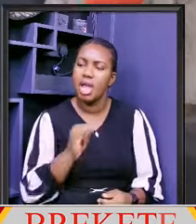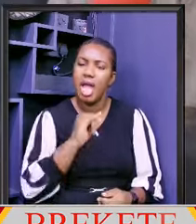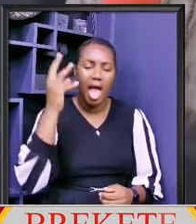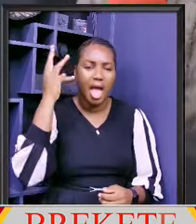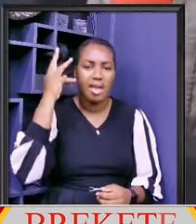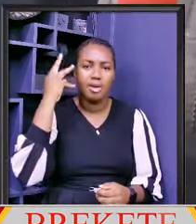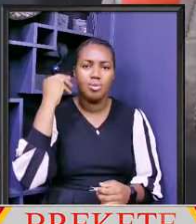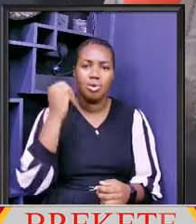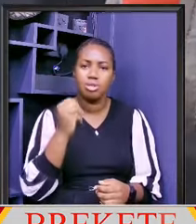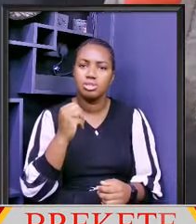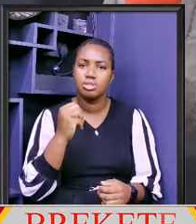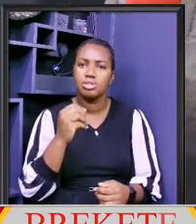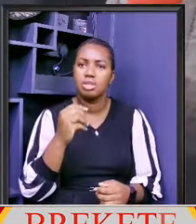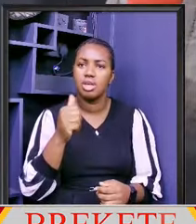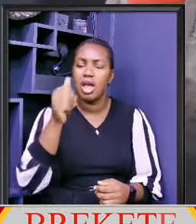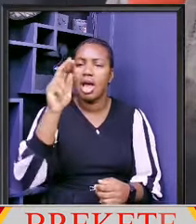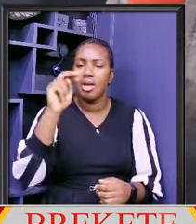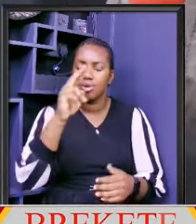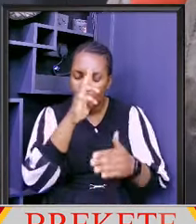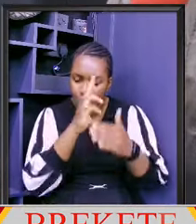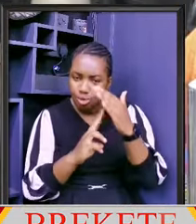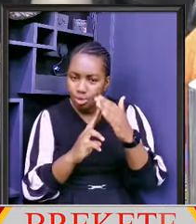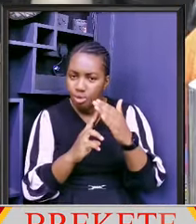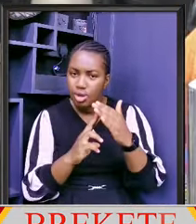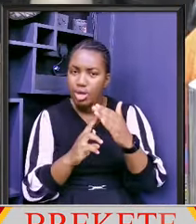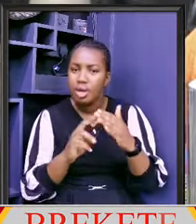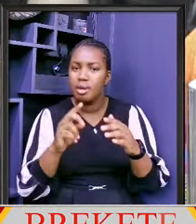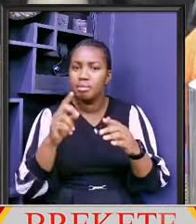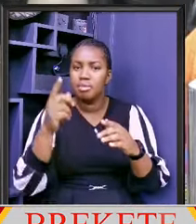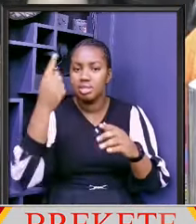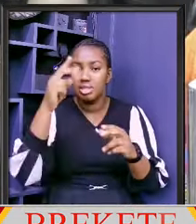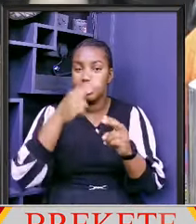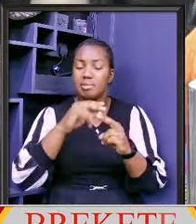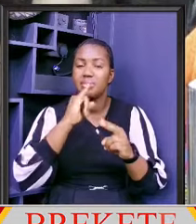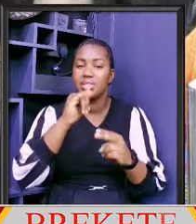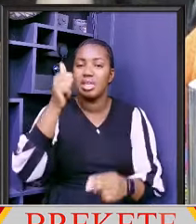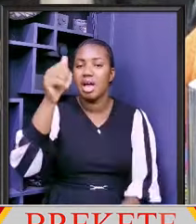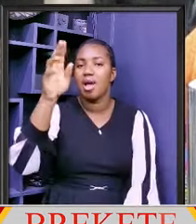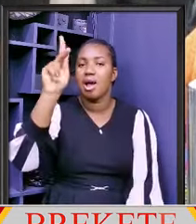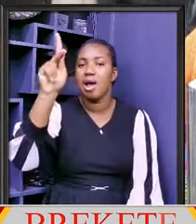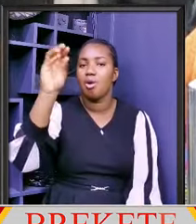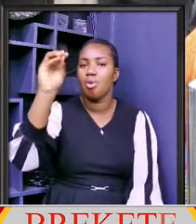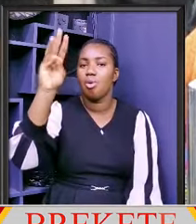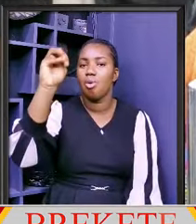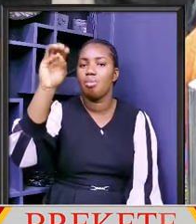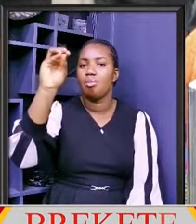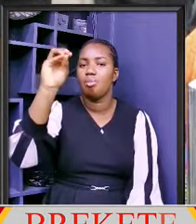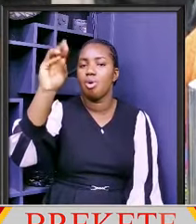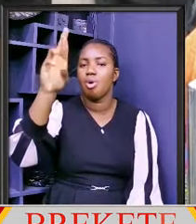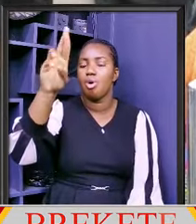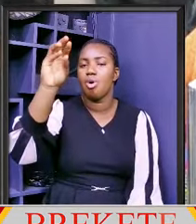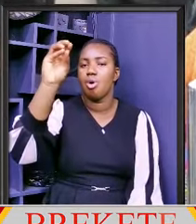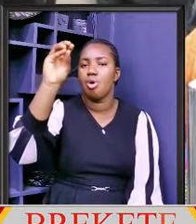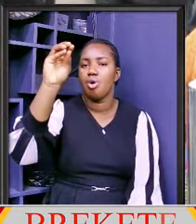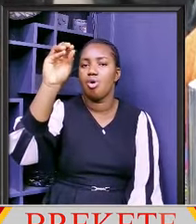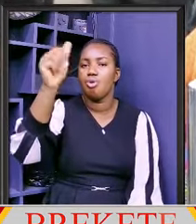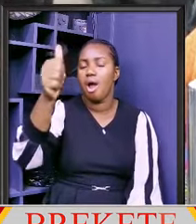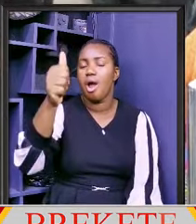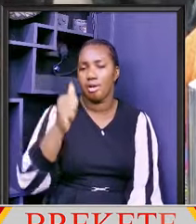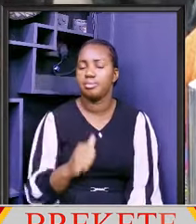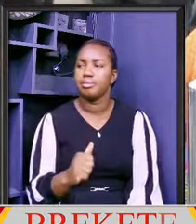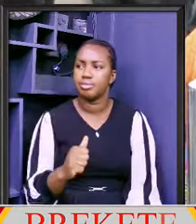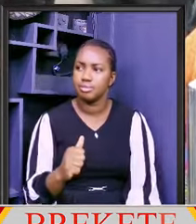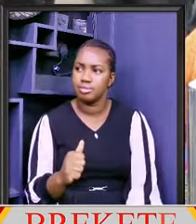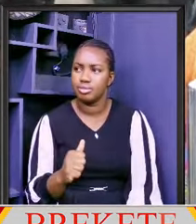I was an honor because we have, like we said, the name is Akomoran. Amalgamated Commercial Tricycle